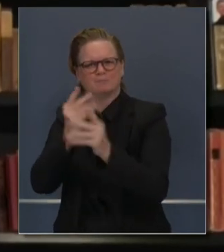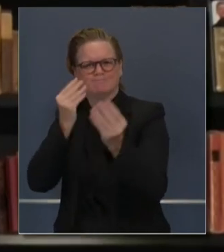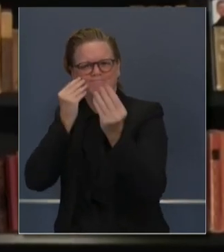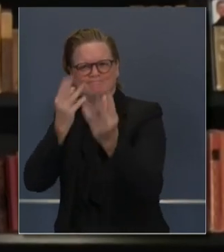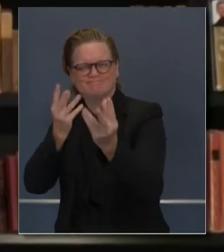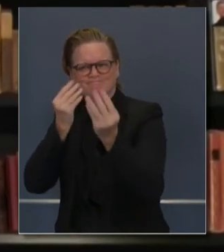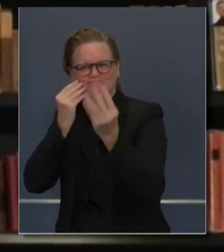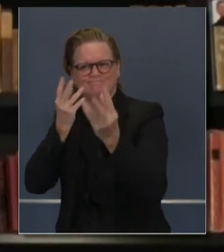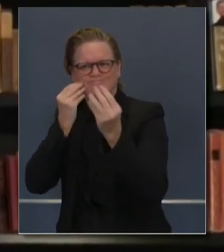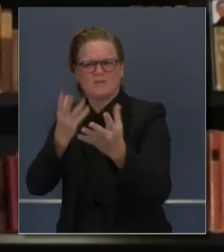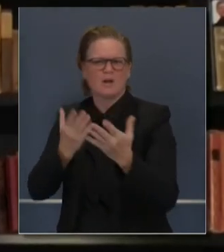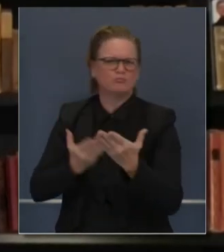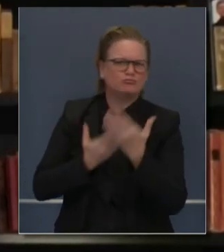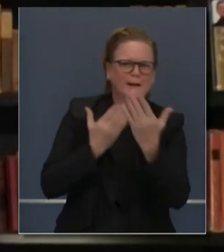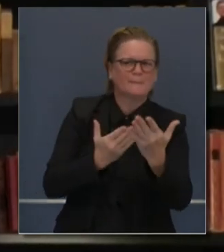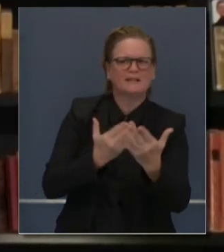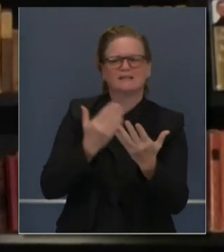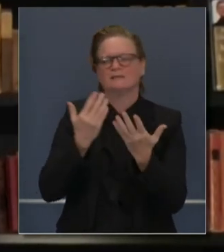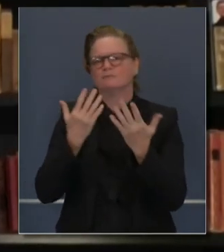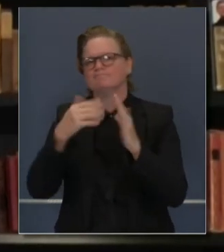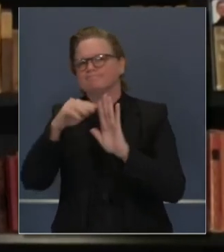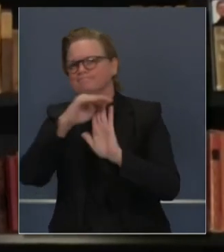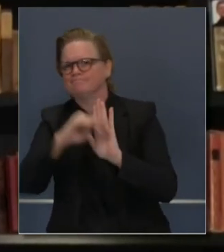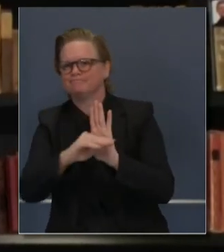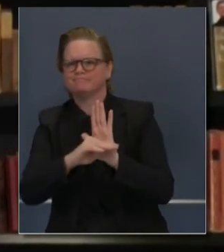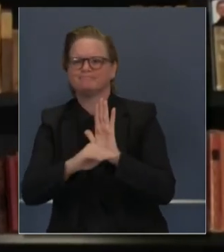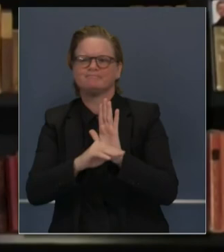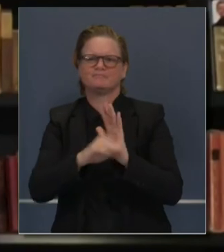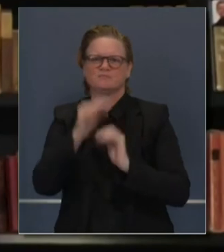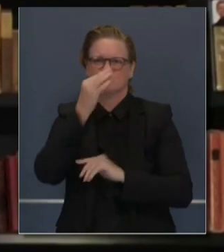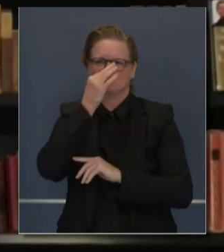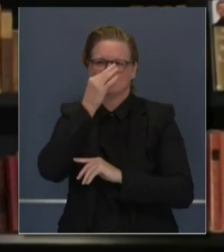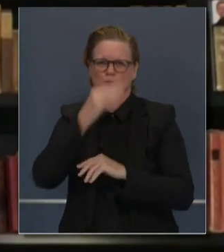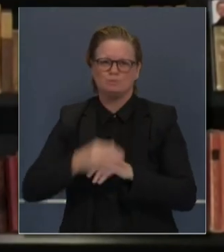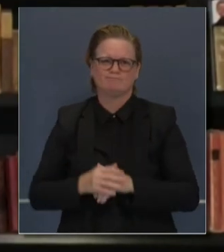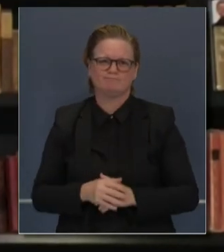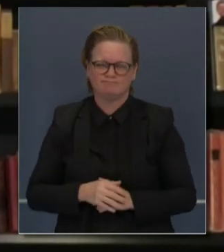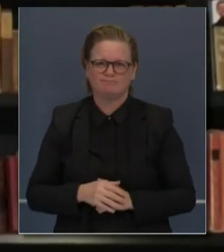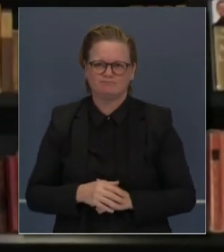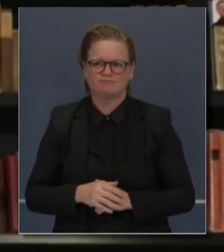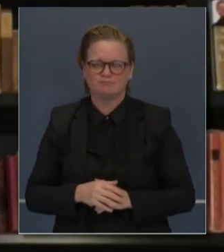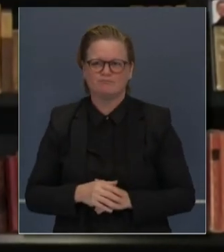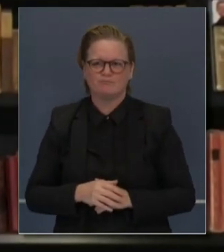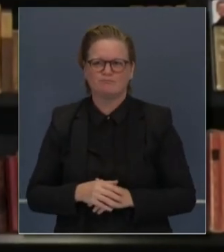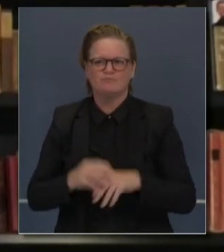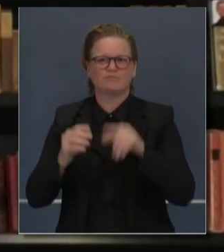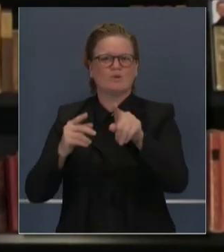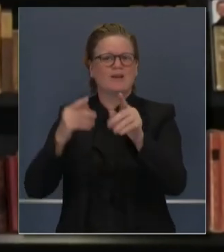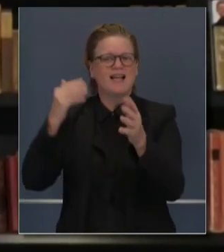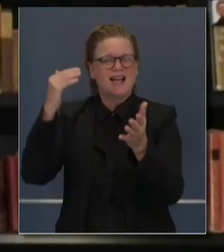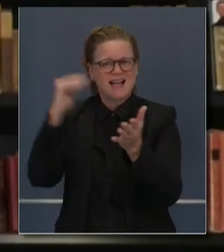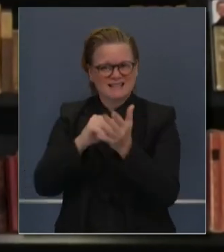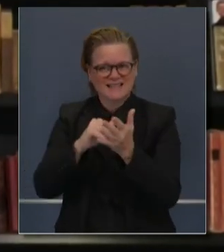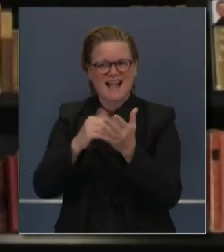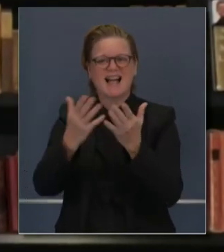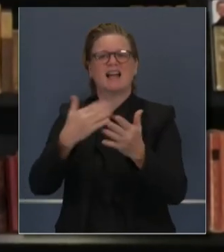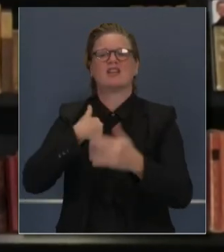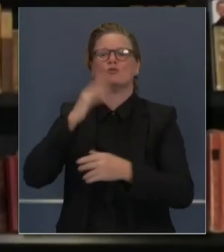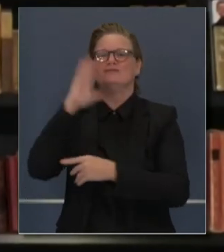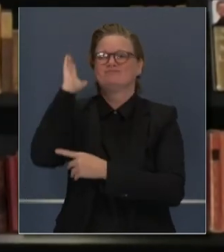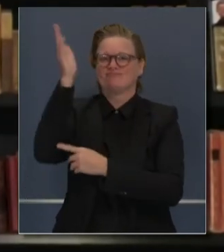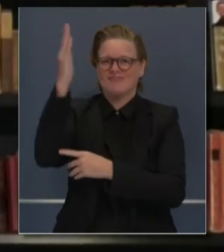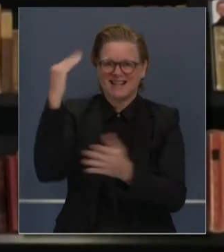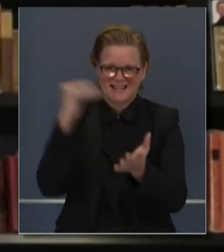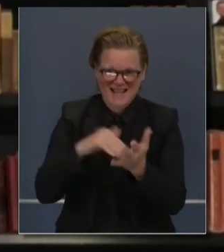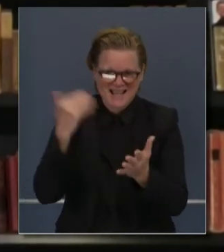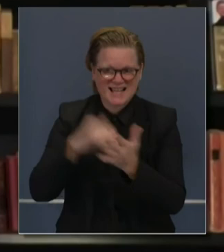recommendations in the very, very near future. We look forward to taking more questions. We look forward to being more responsive, and we look